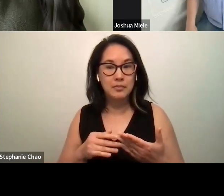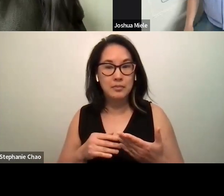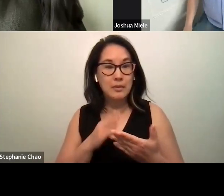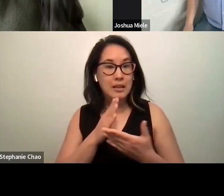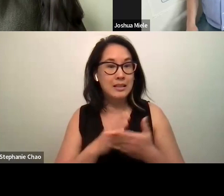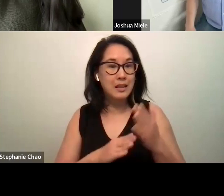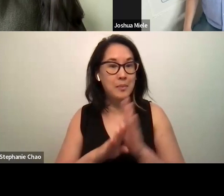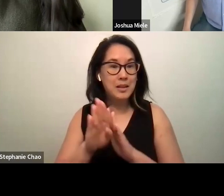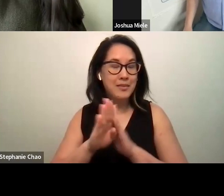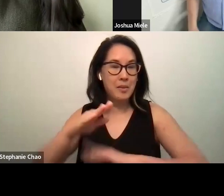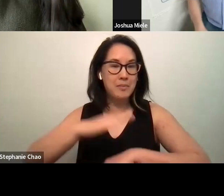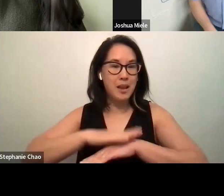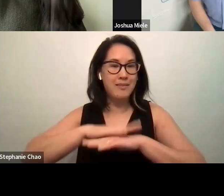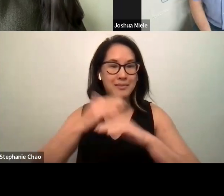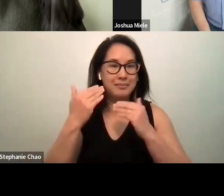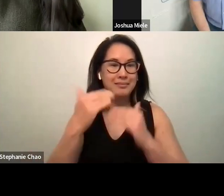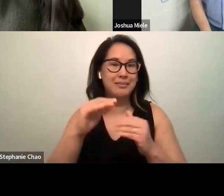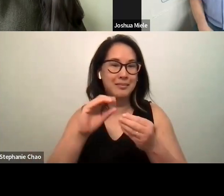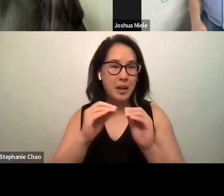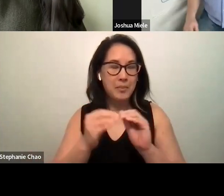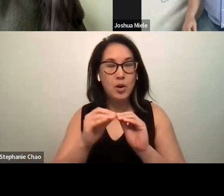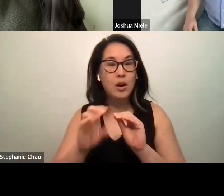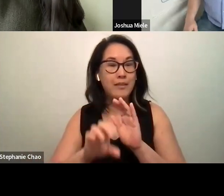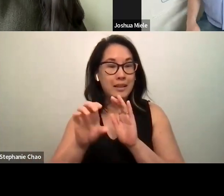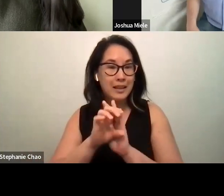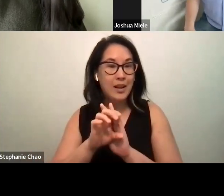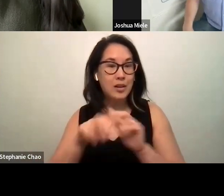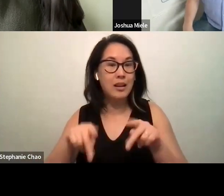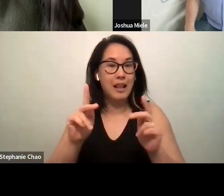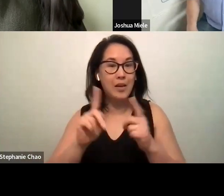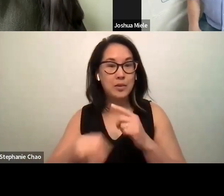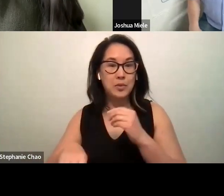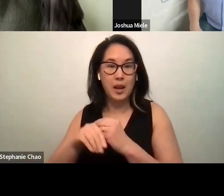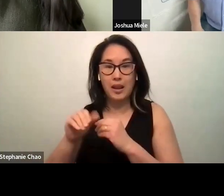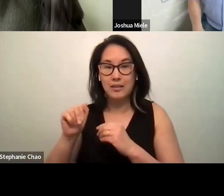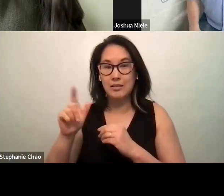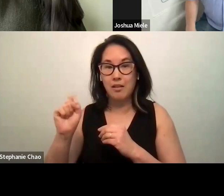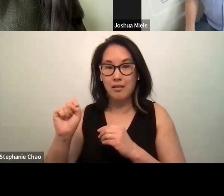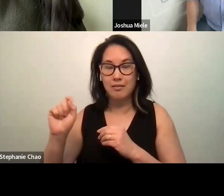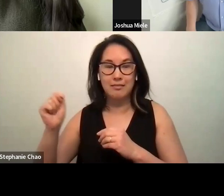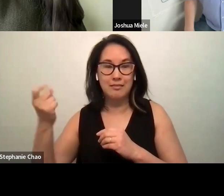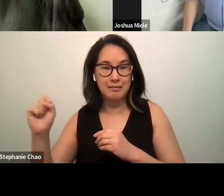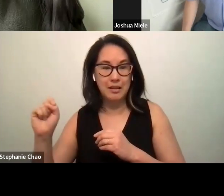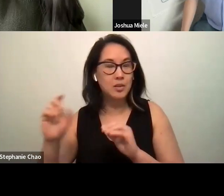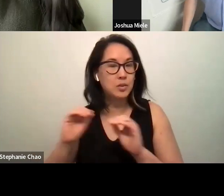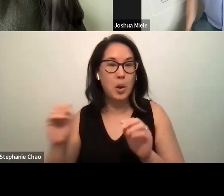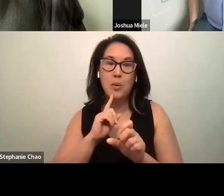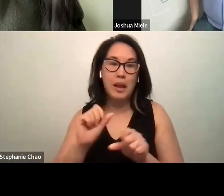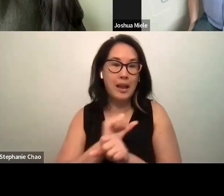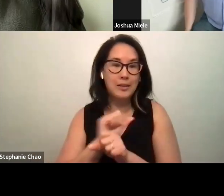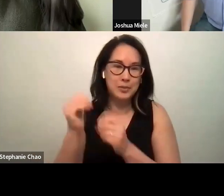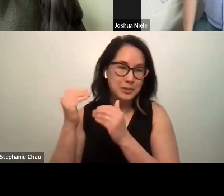development platforms limit the number of characters that you're allowed to put into alt text. There's no actual real limit,